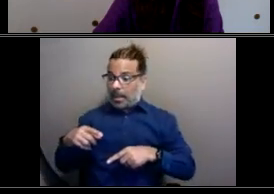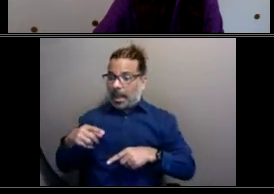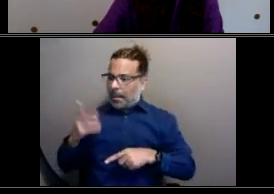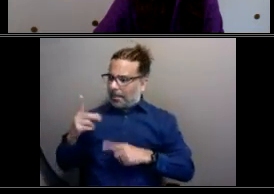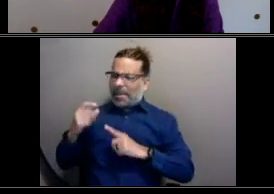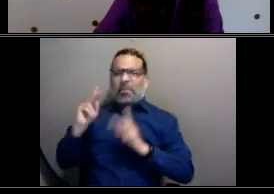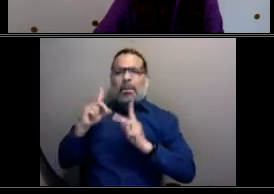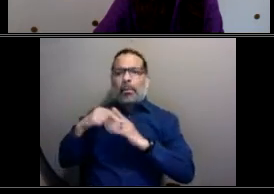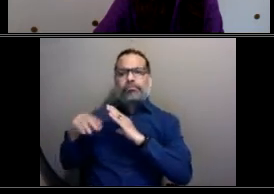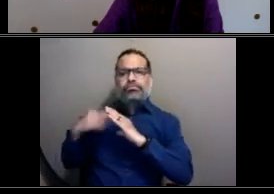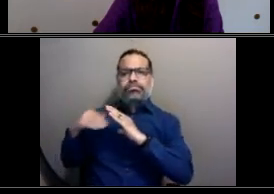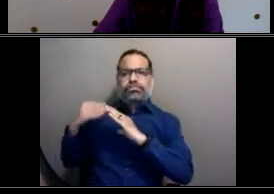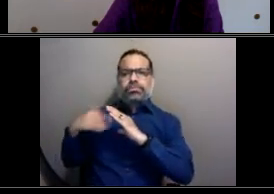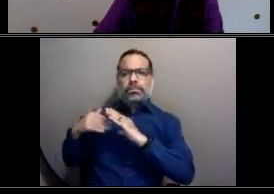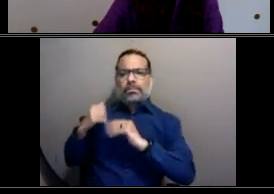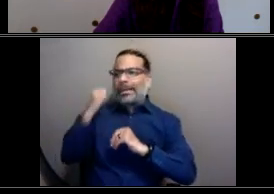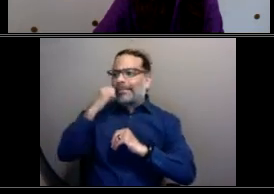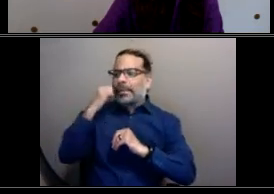be, they'll say,